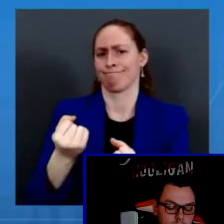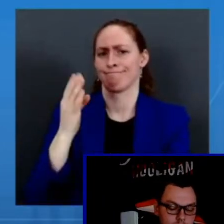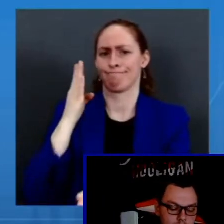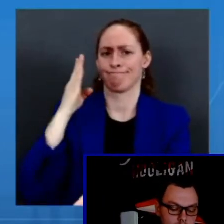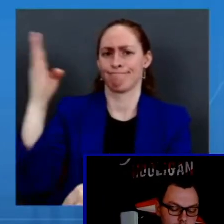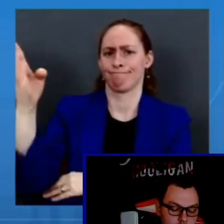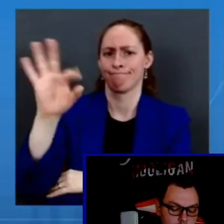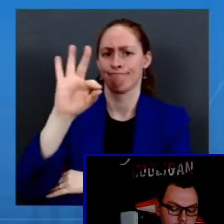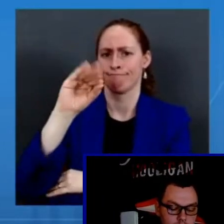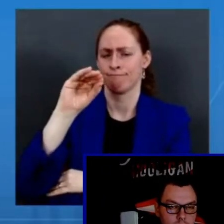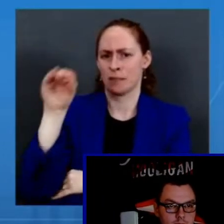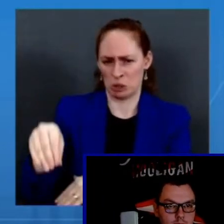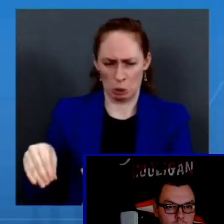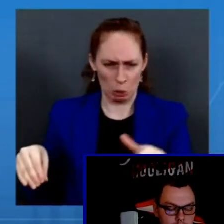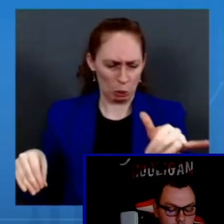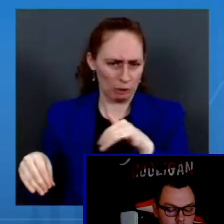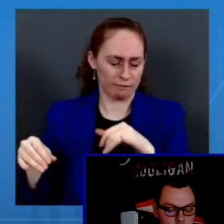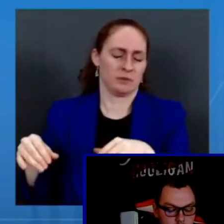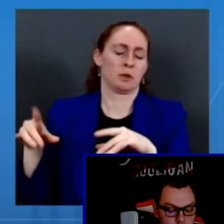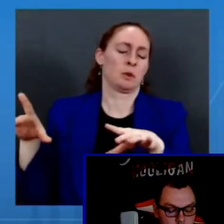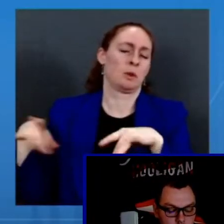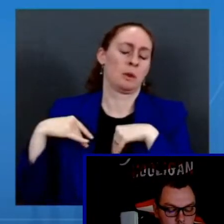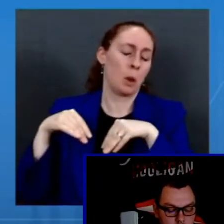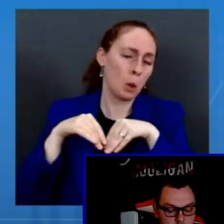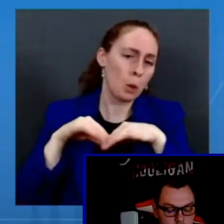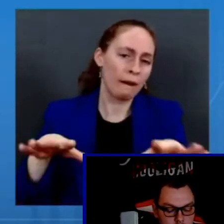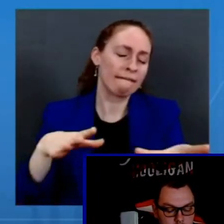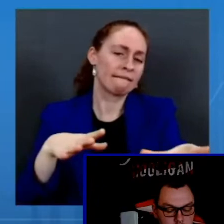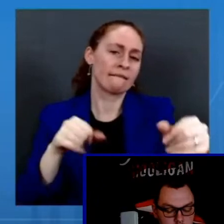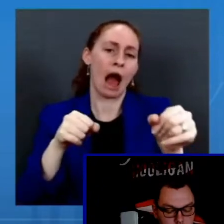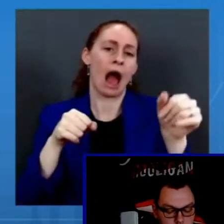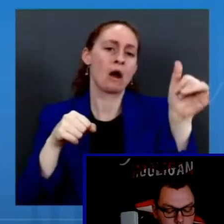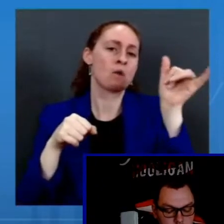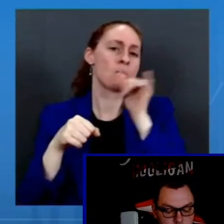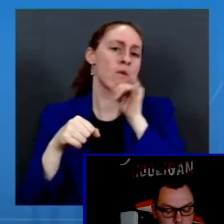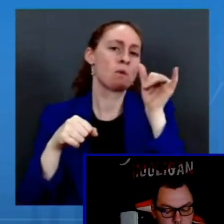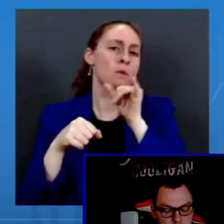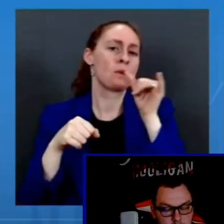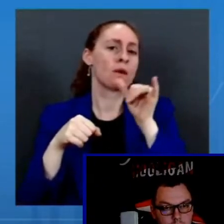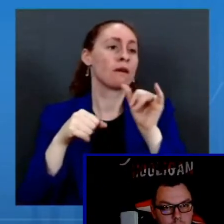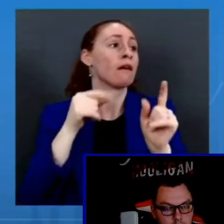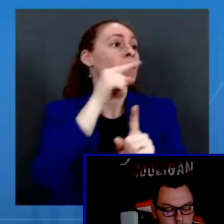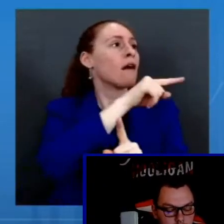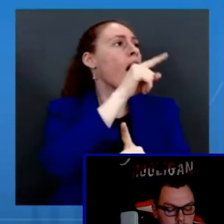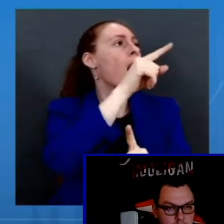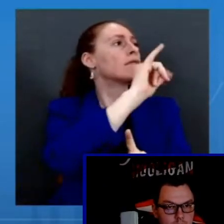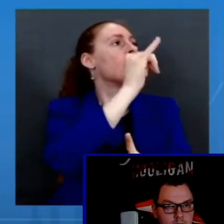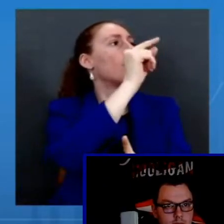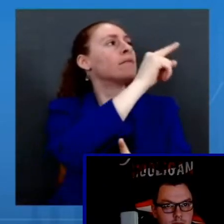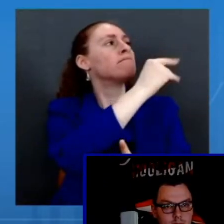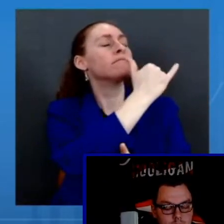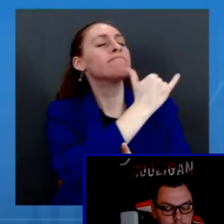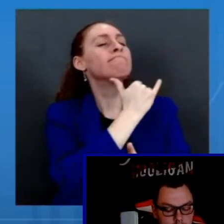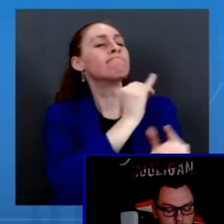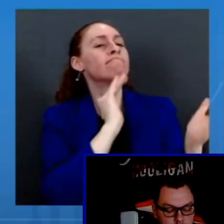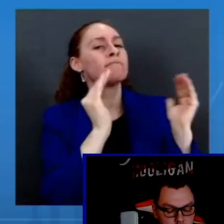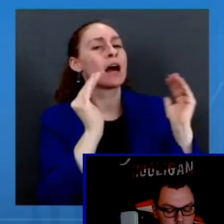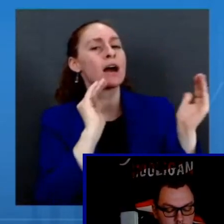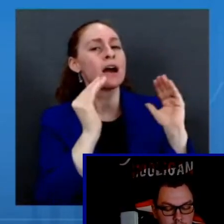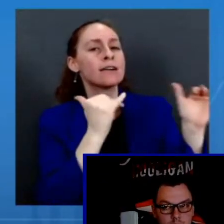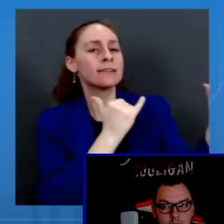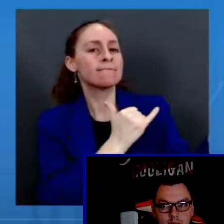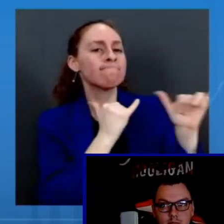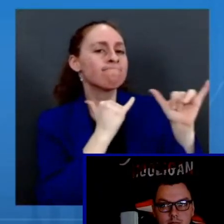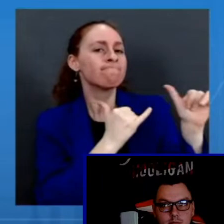to what we've seen around the world. Although this is a reminder of continued threat of COVID-19 variants, this increase